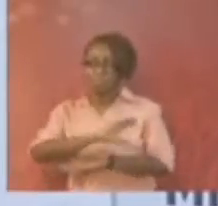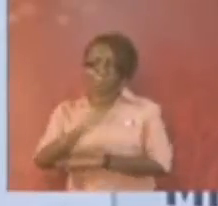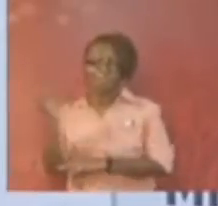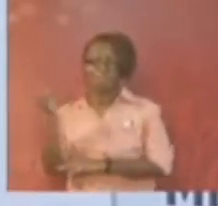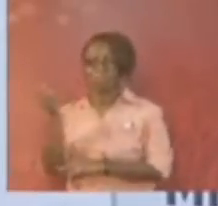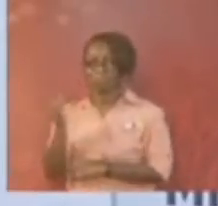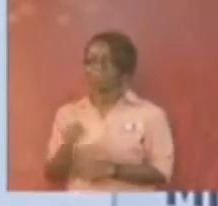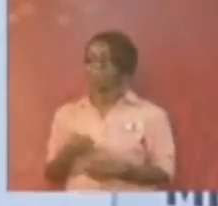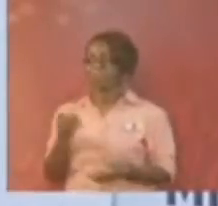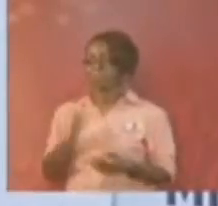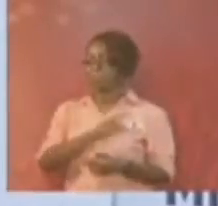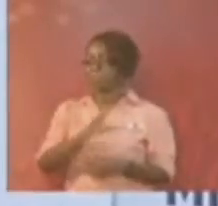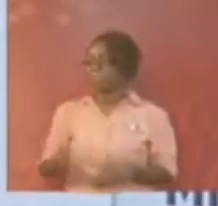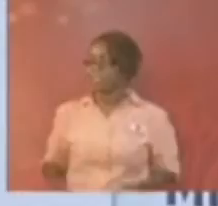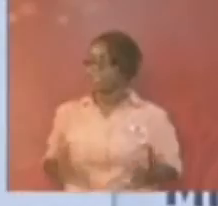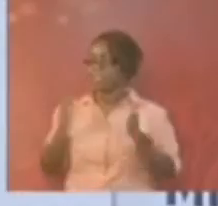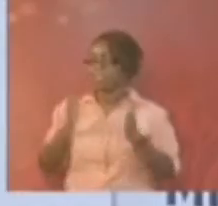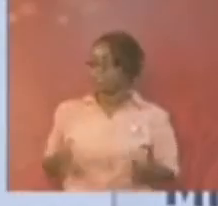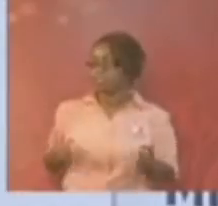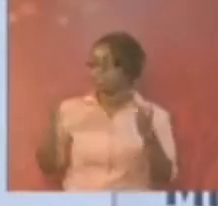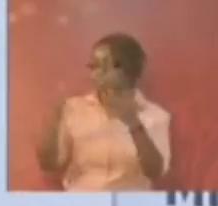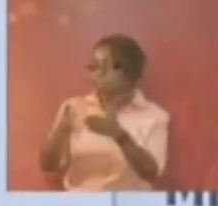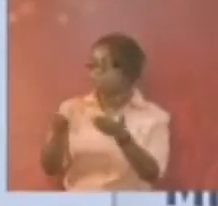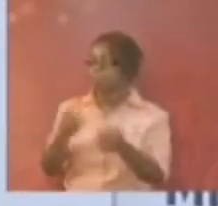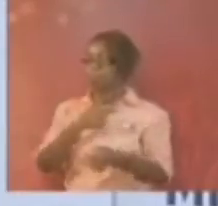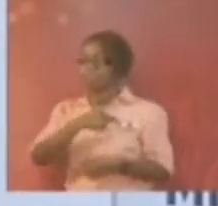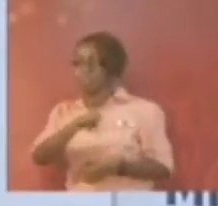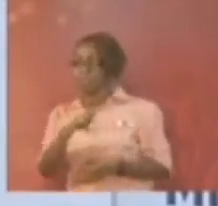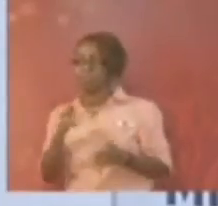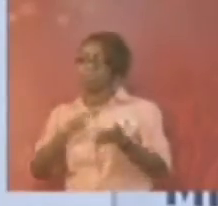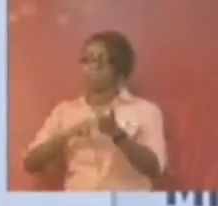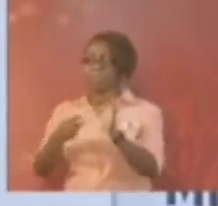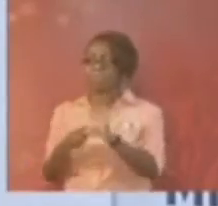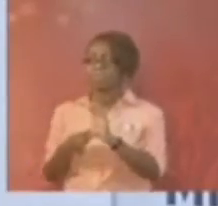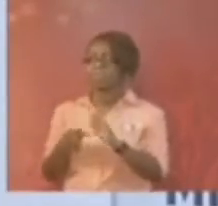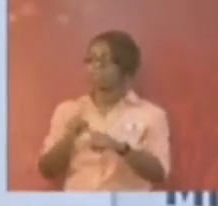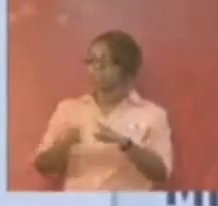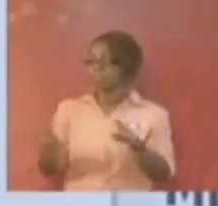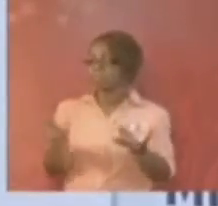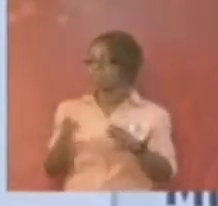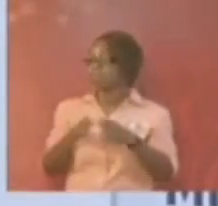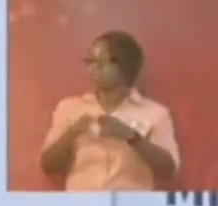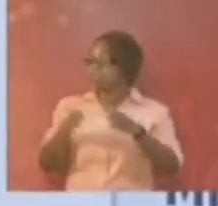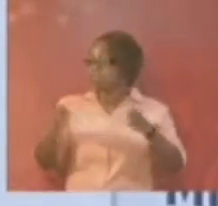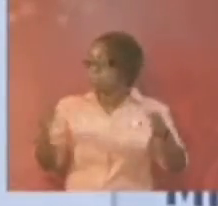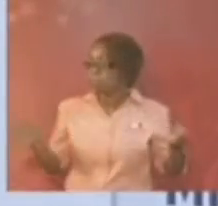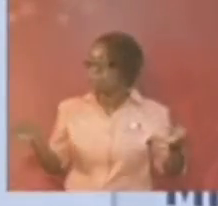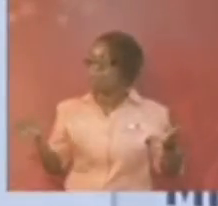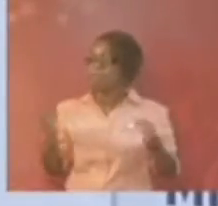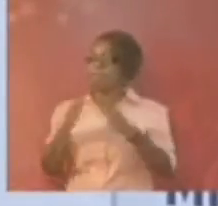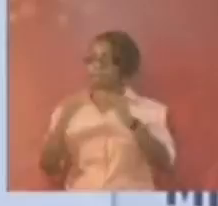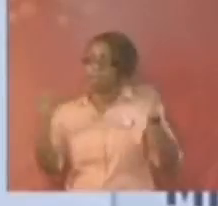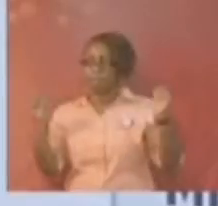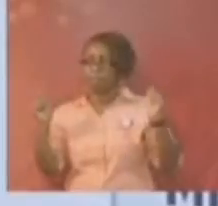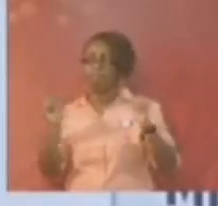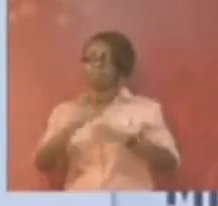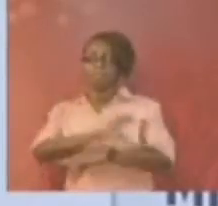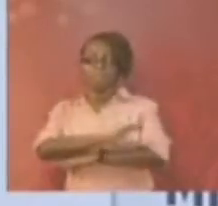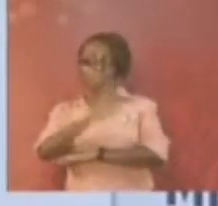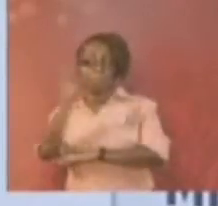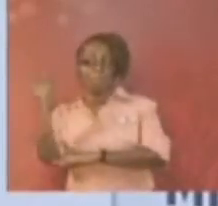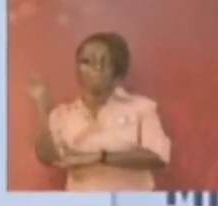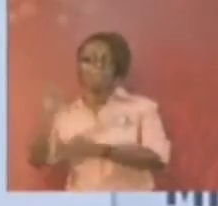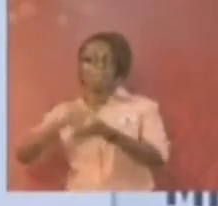be focusing on the religious and spiritual meaning, but at a wider level, we all think about Christmas as a time